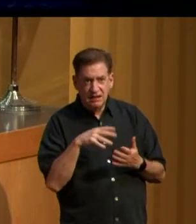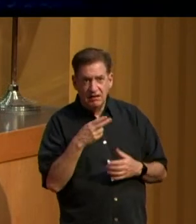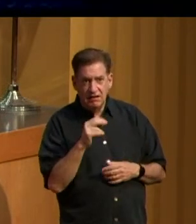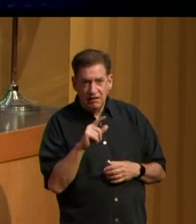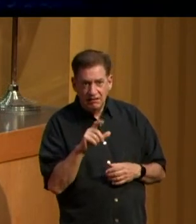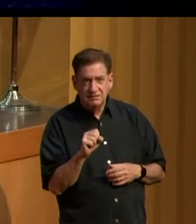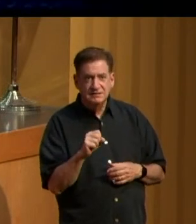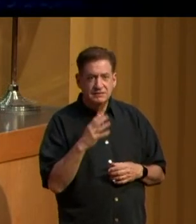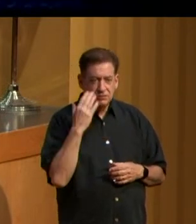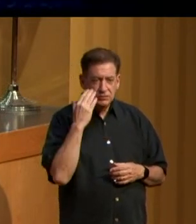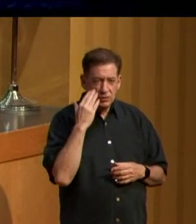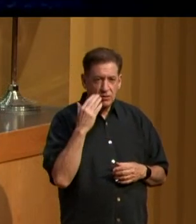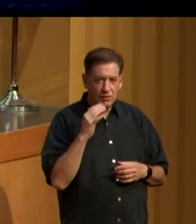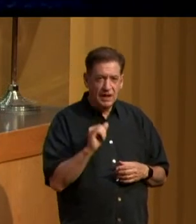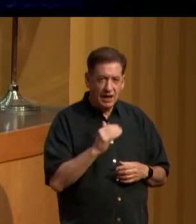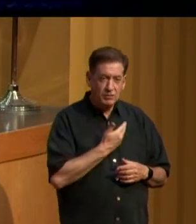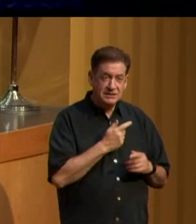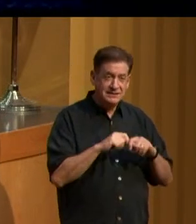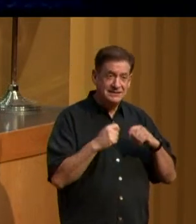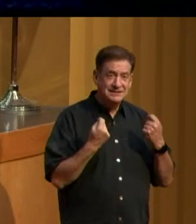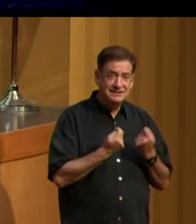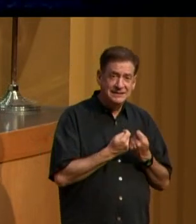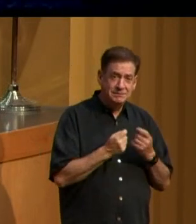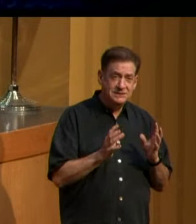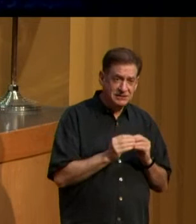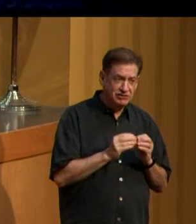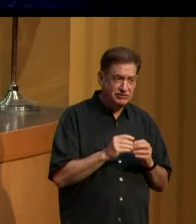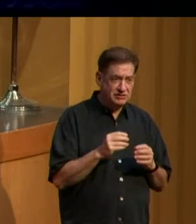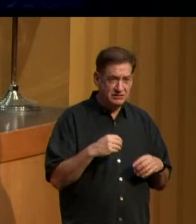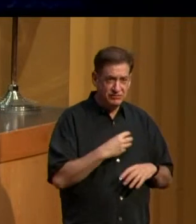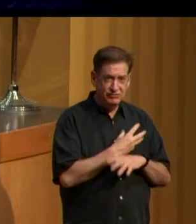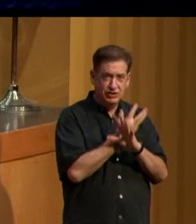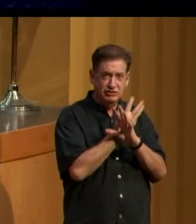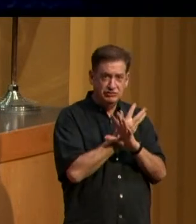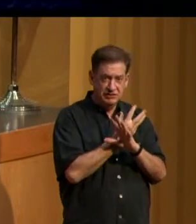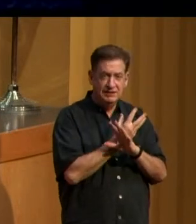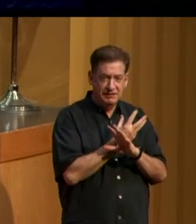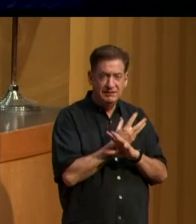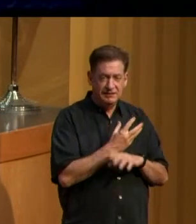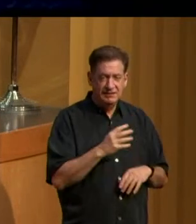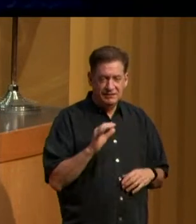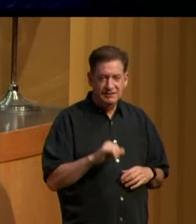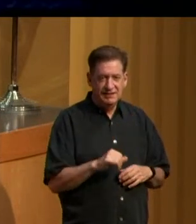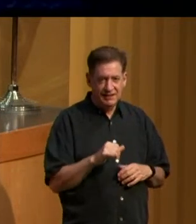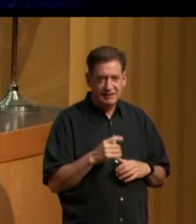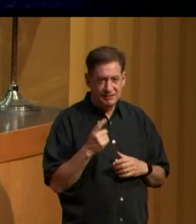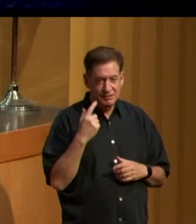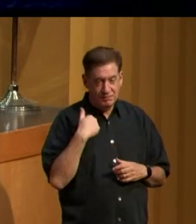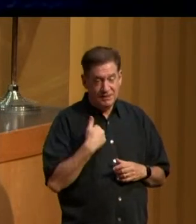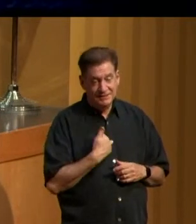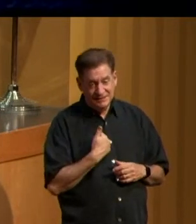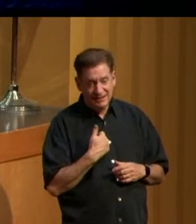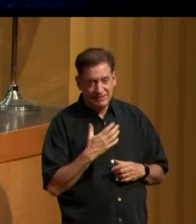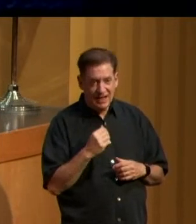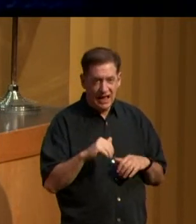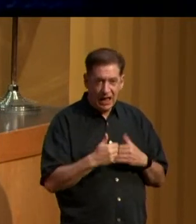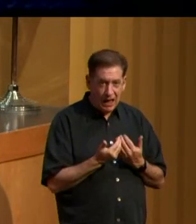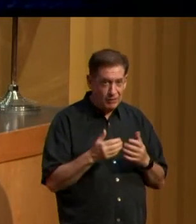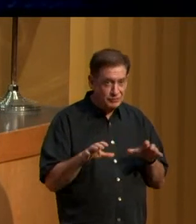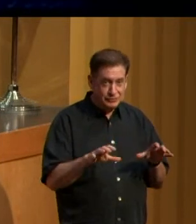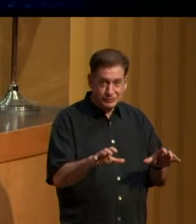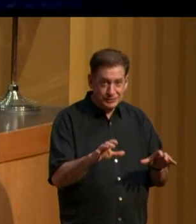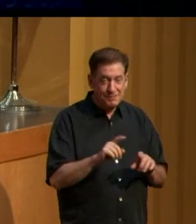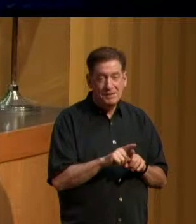and even our team sessions virtually was definitely a challenge for not only myself and how to do it, but